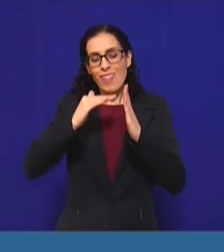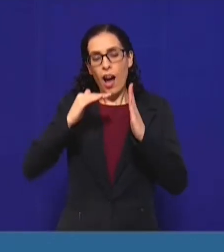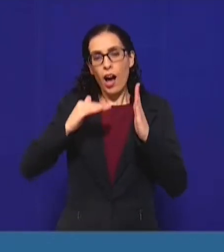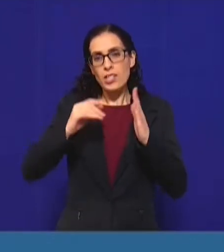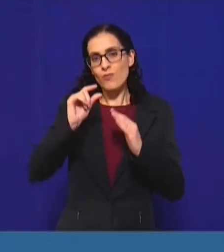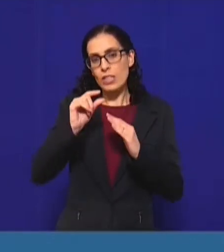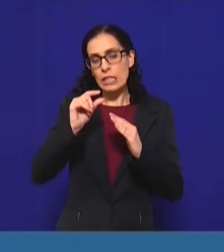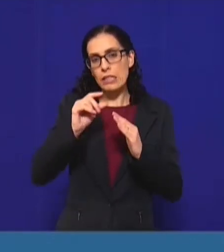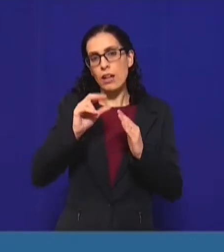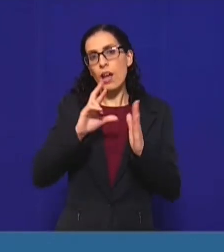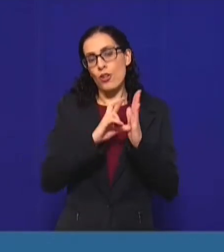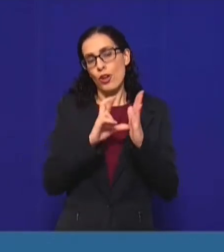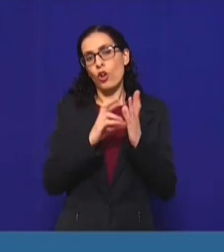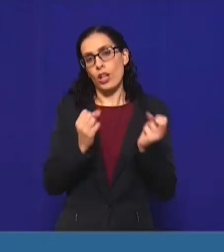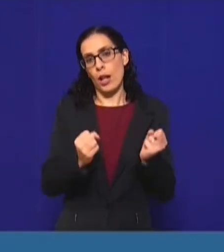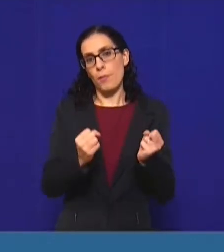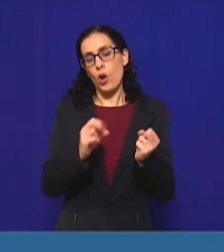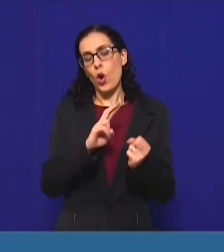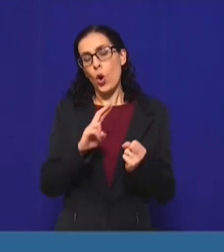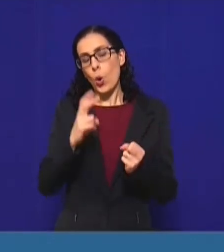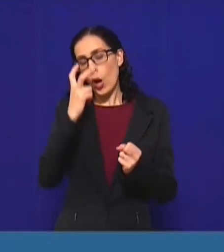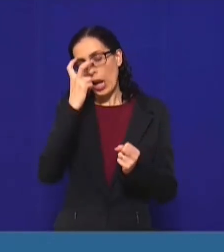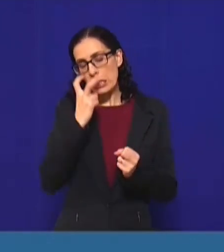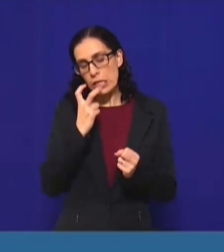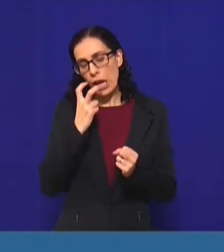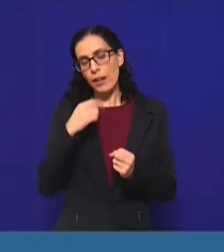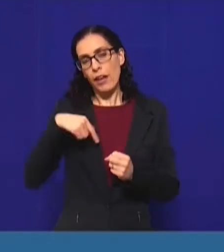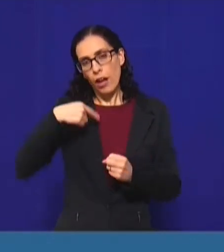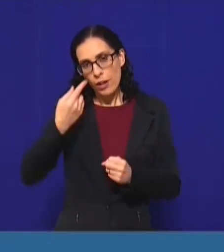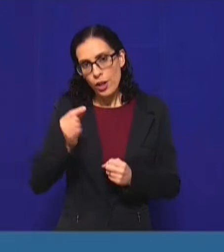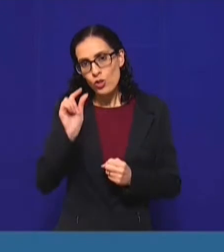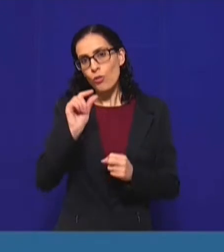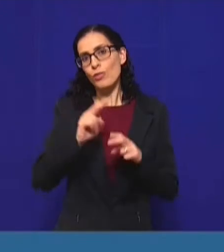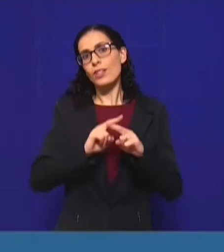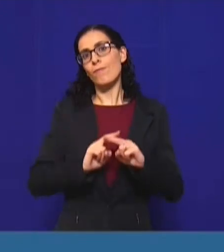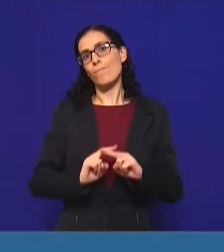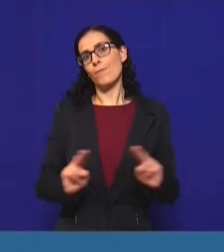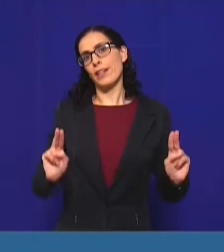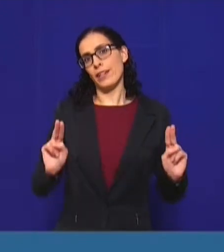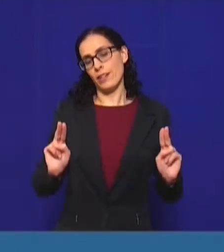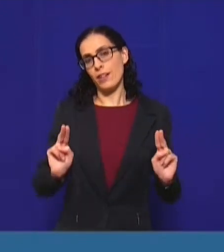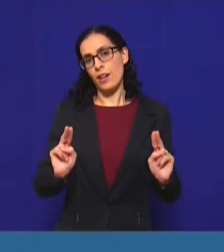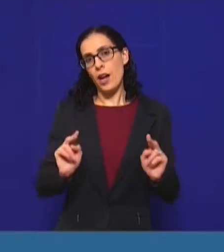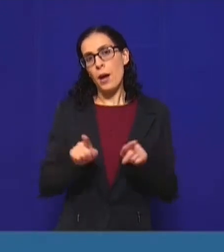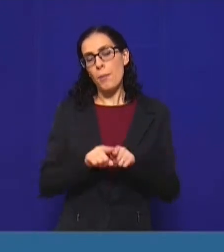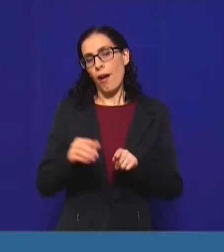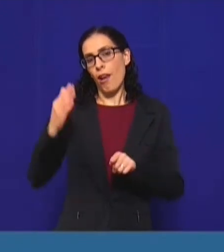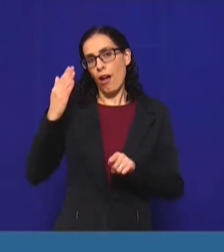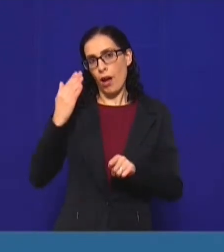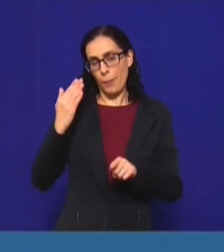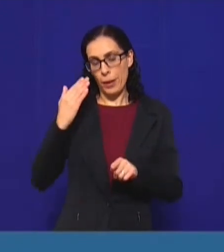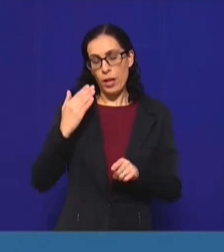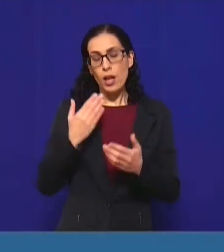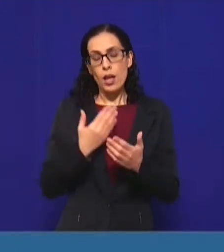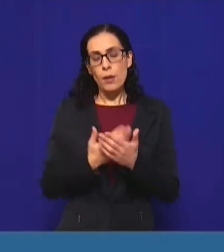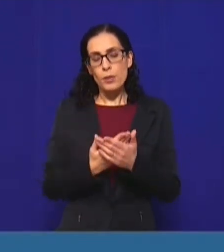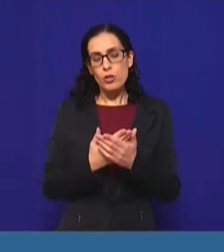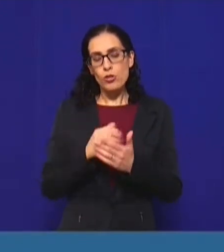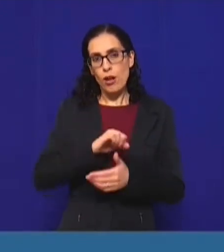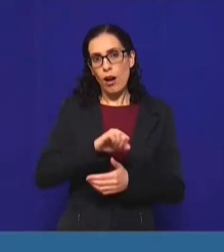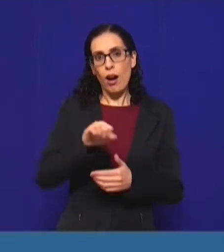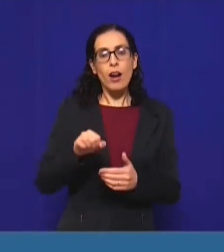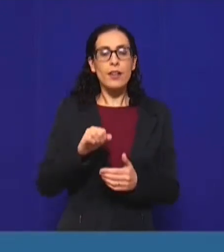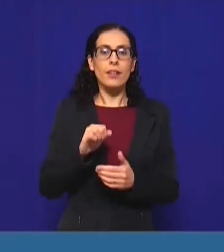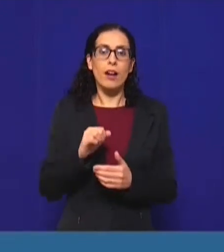anke dawn l-anzjani jibdew jieħdu dik il-libertà li jista' jkollhom ħalli bekk aħna nieħdu l-benefiċċju massimu